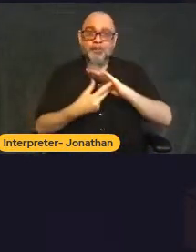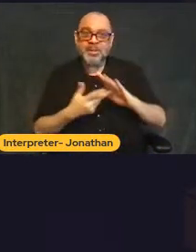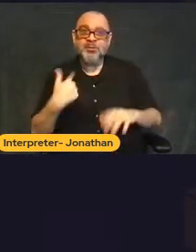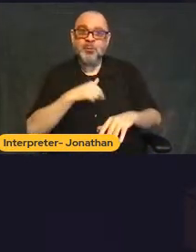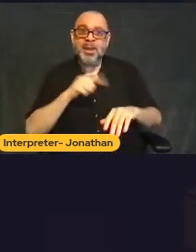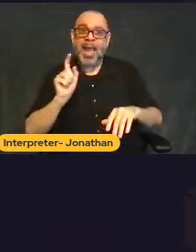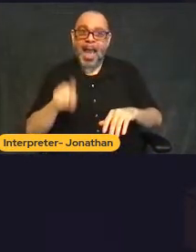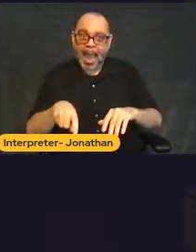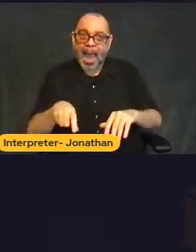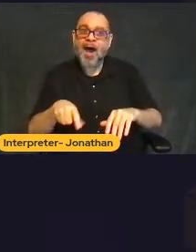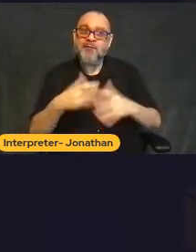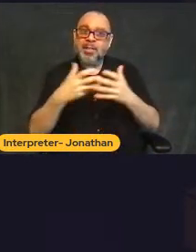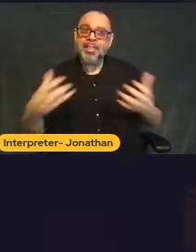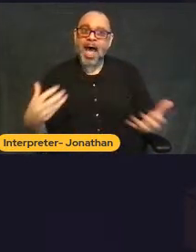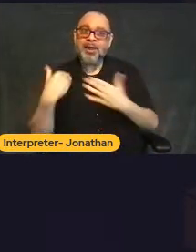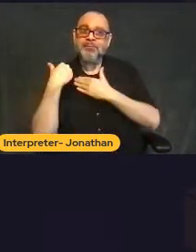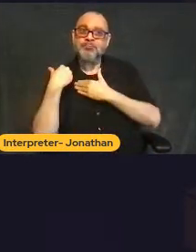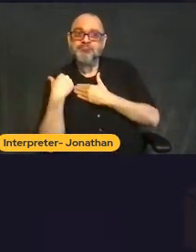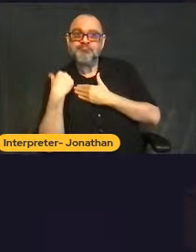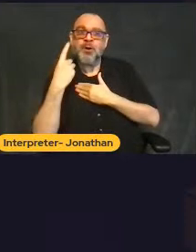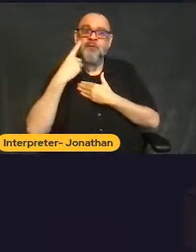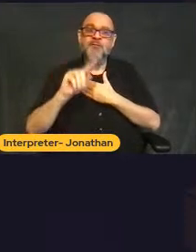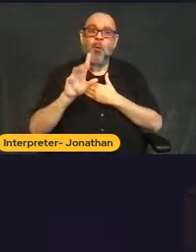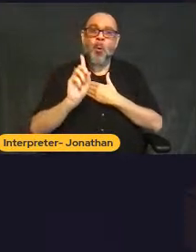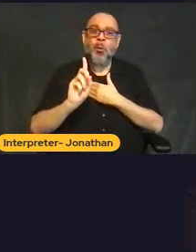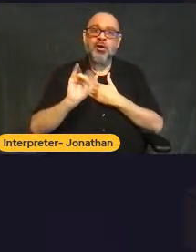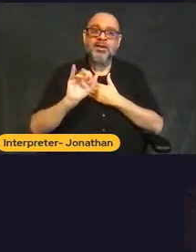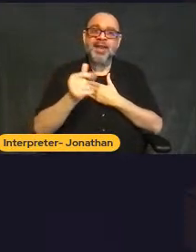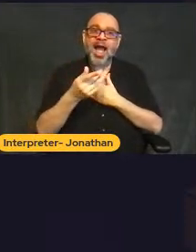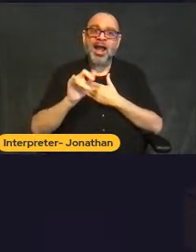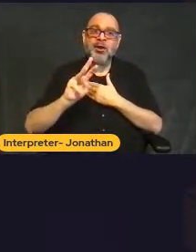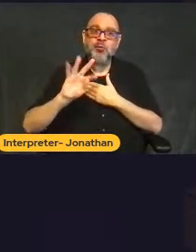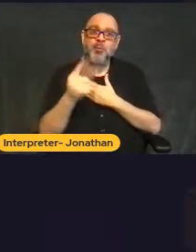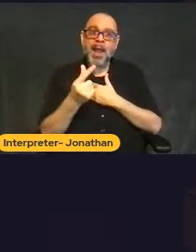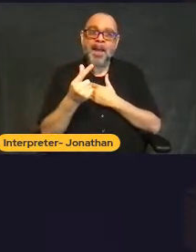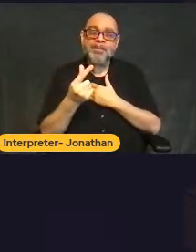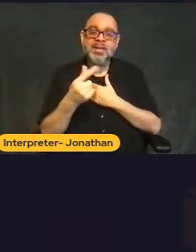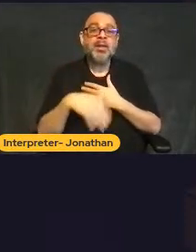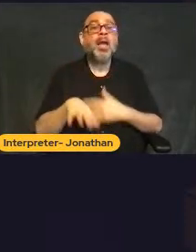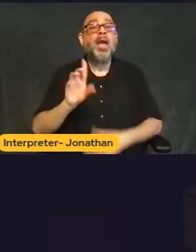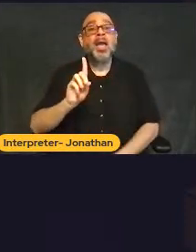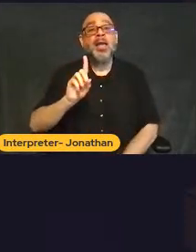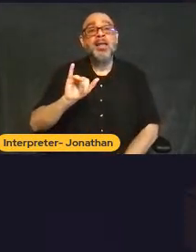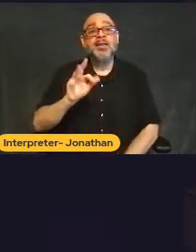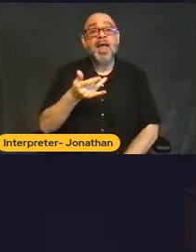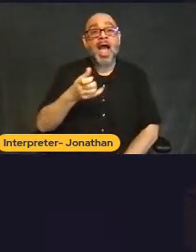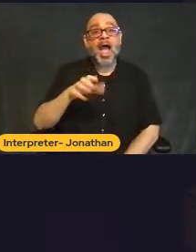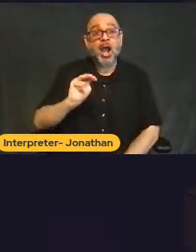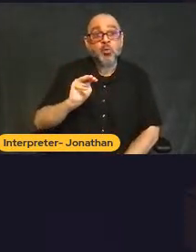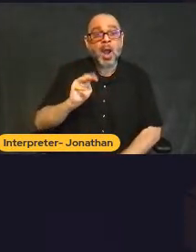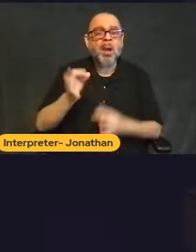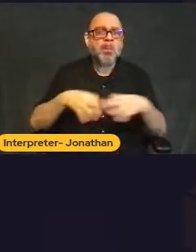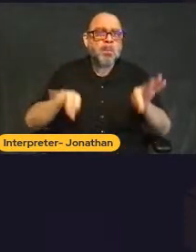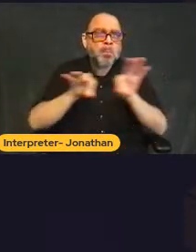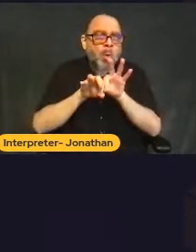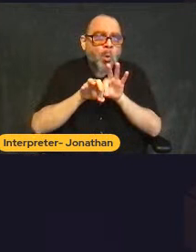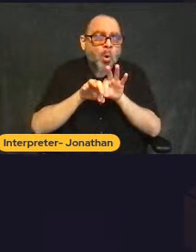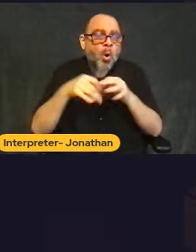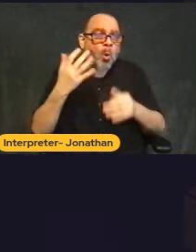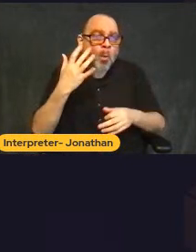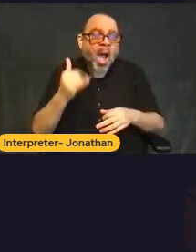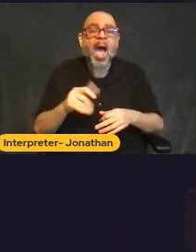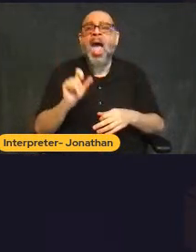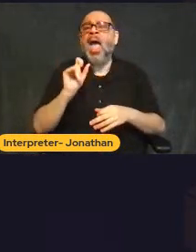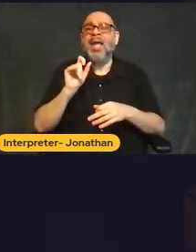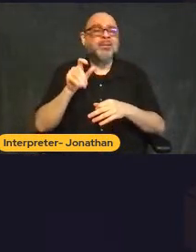responsibility. And diagrams, they are really important because they are great when you want to reason about changes you want to